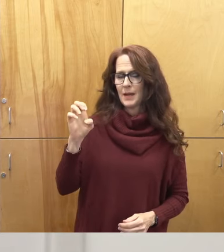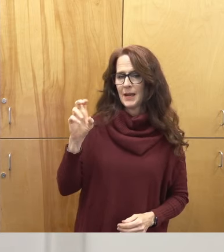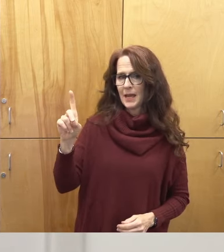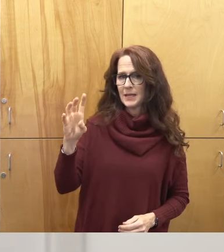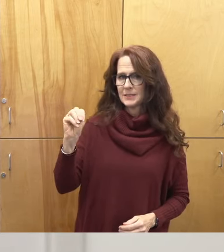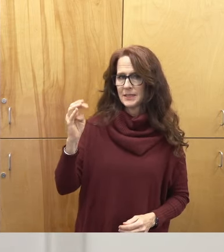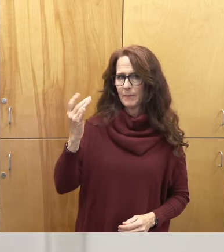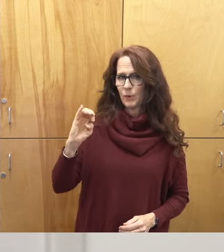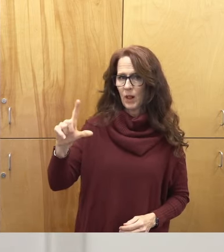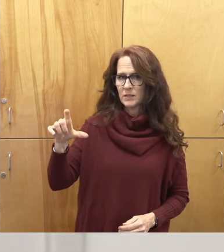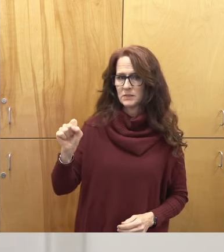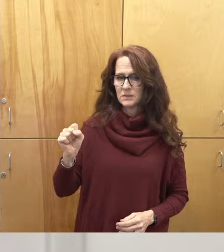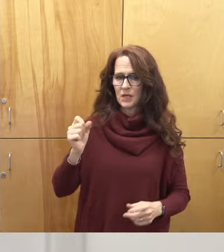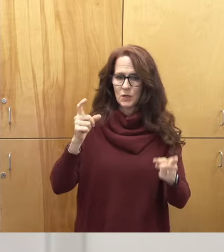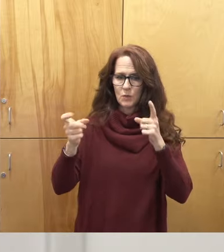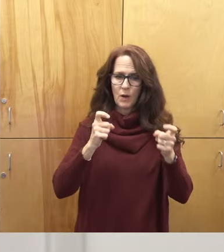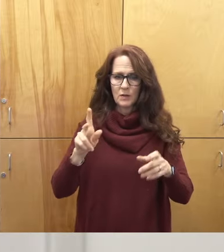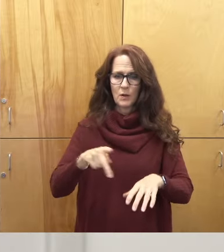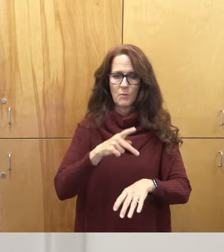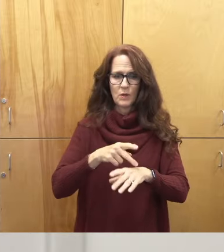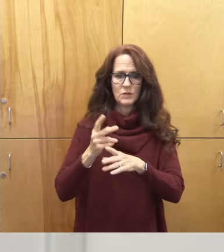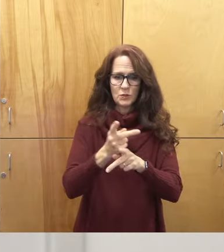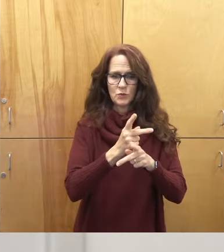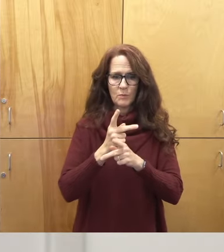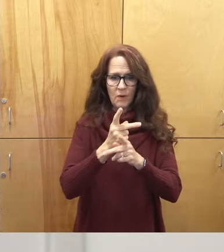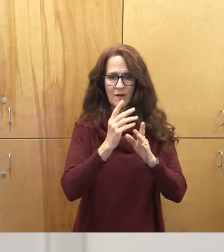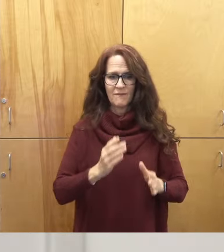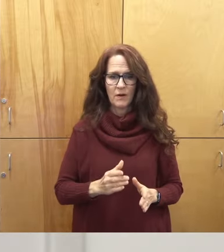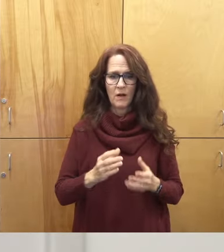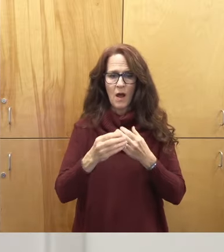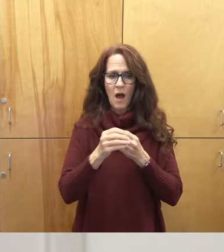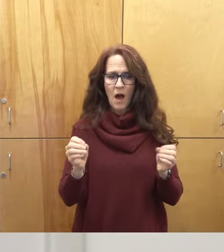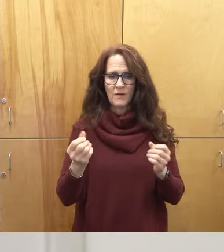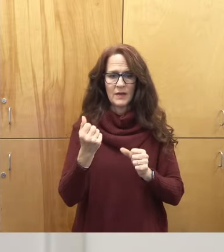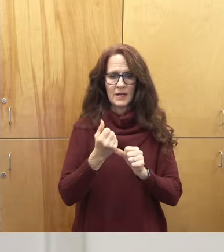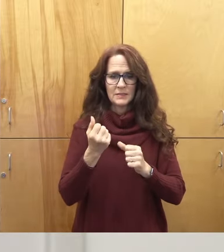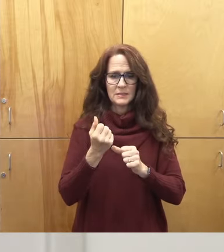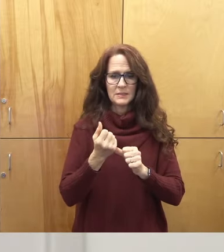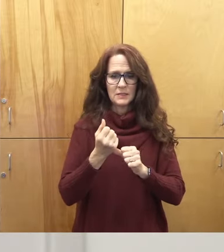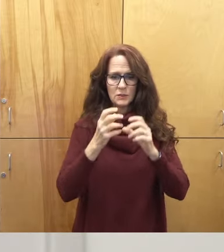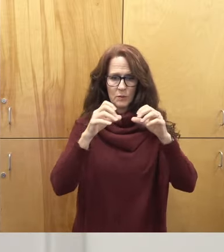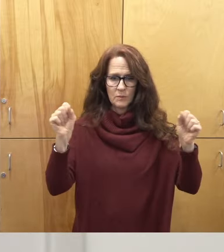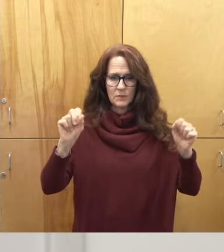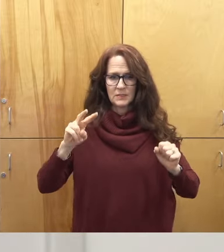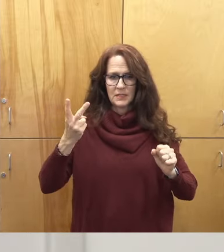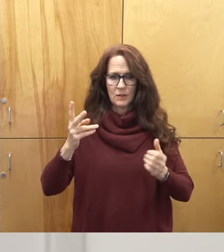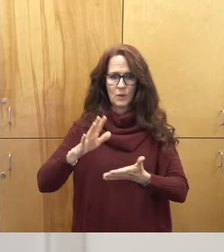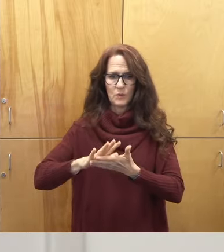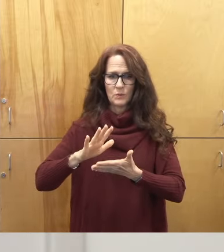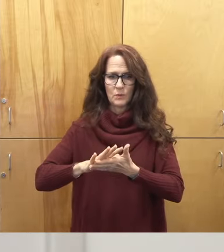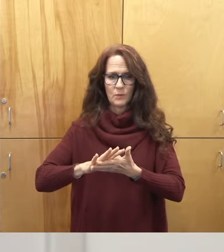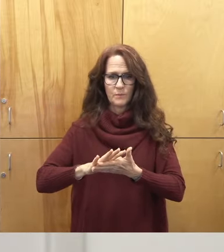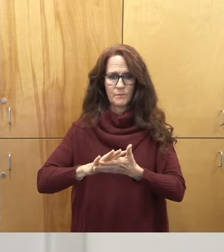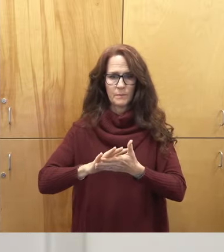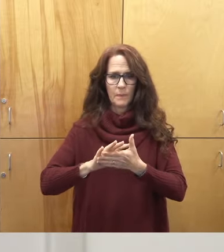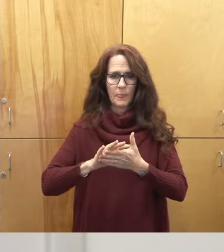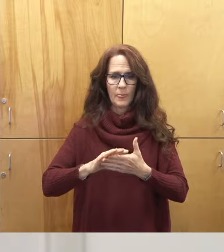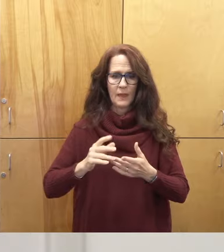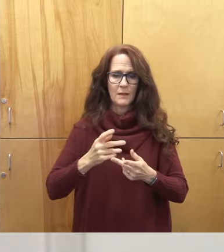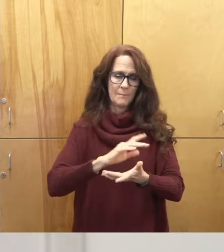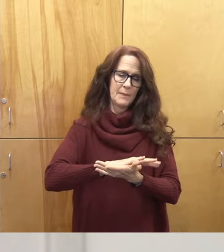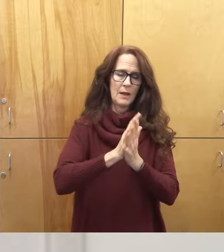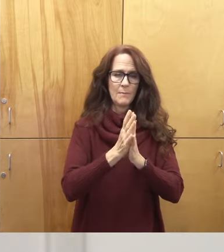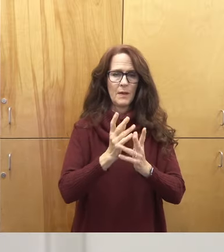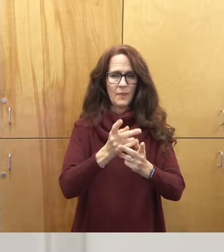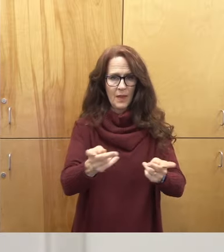from Director, Principal Supervisor in the Office of Assistant Superintendent Secondary Schools to assume the position